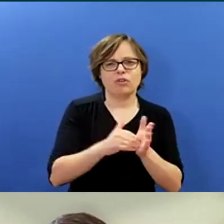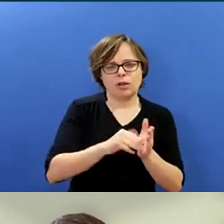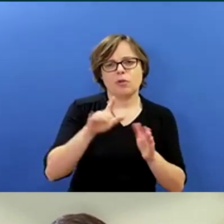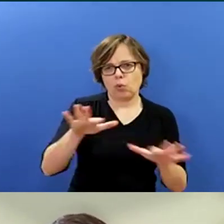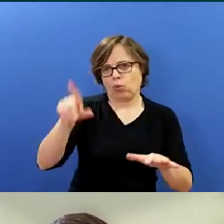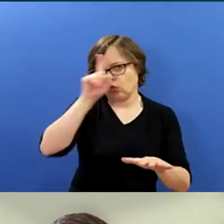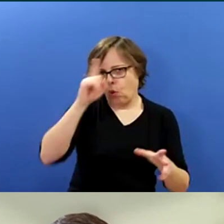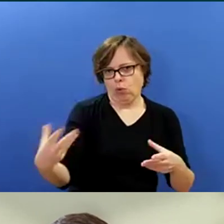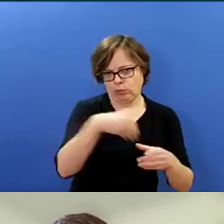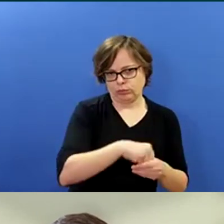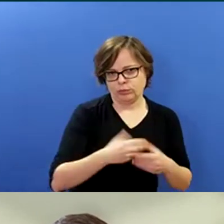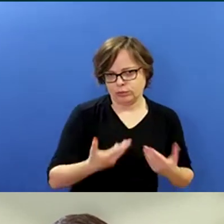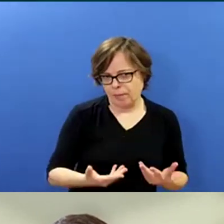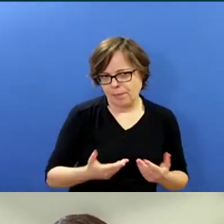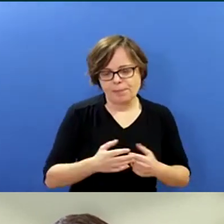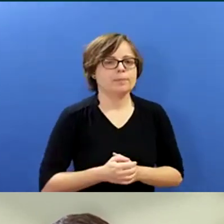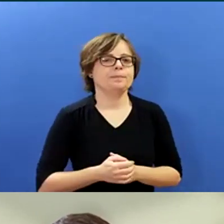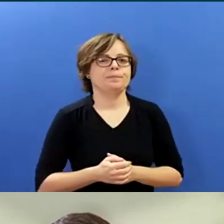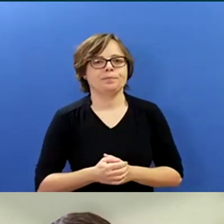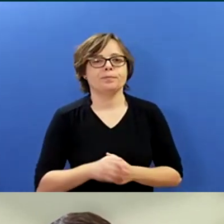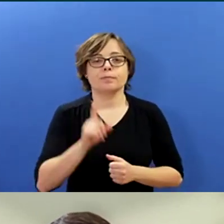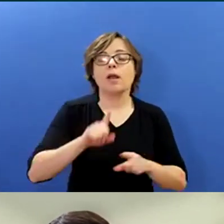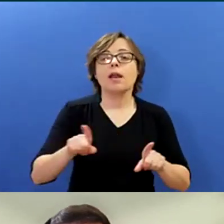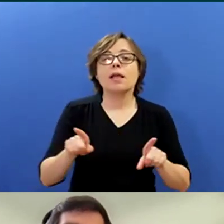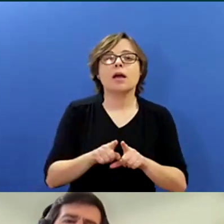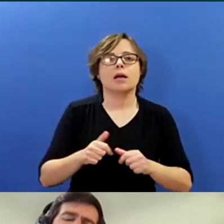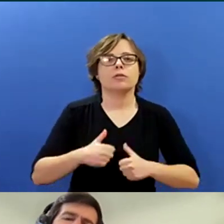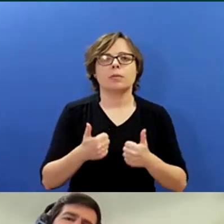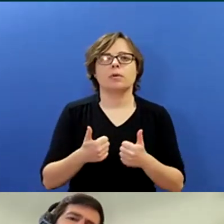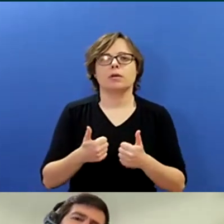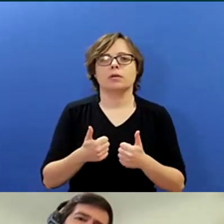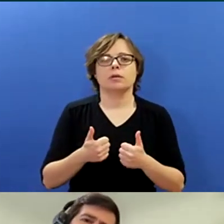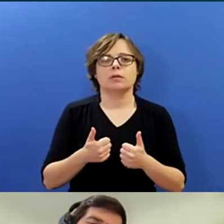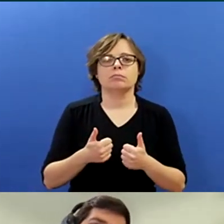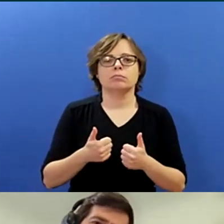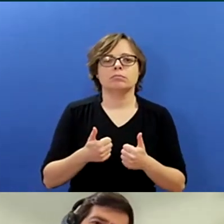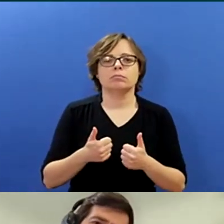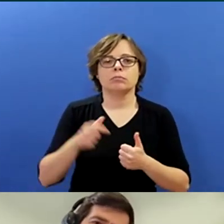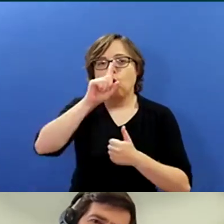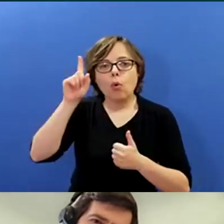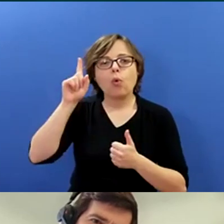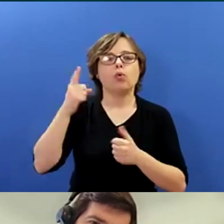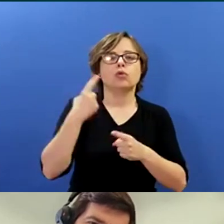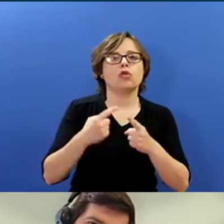then also to transmit the power of implementation back to the people that proposed the ideas. What